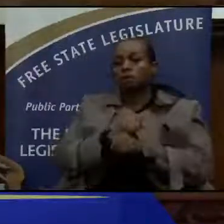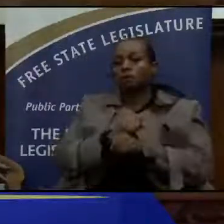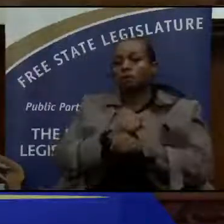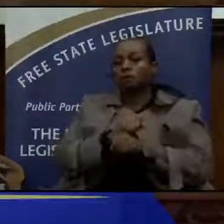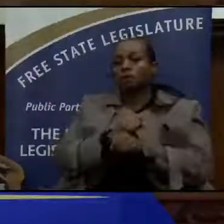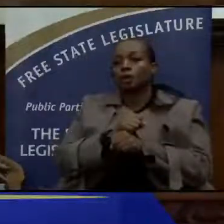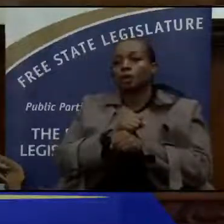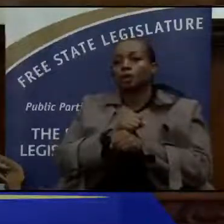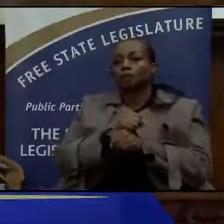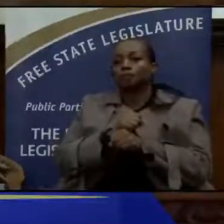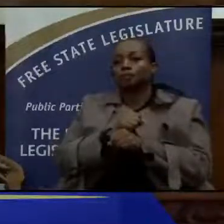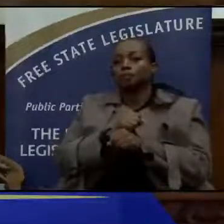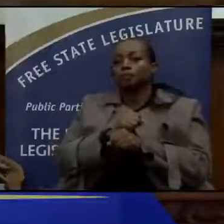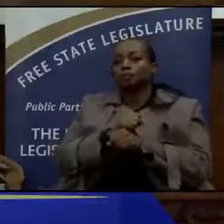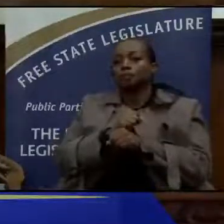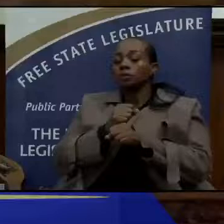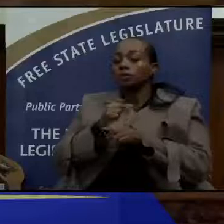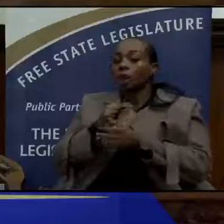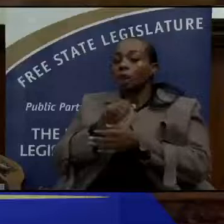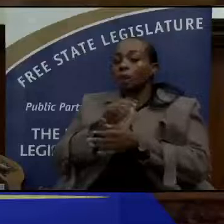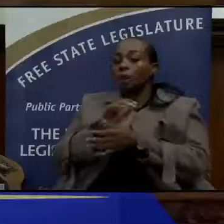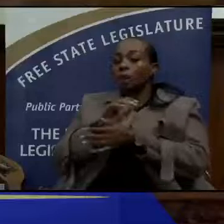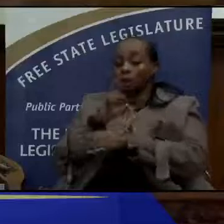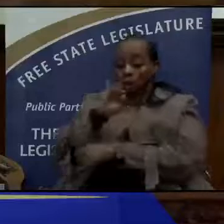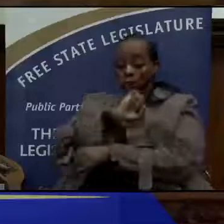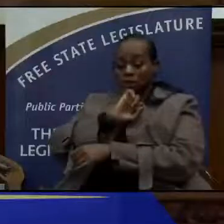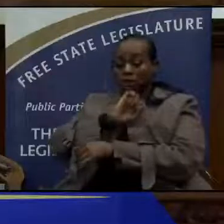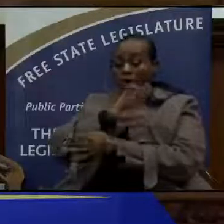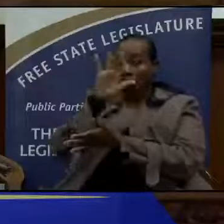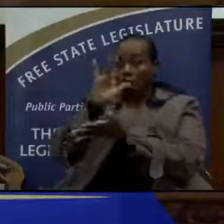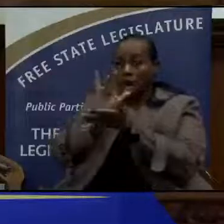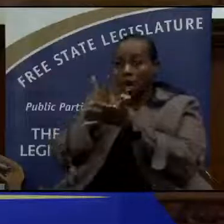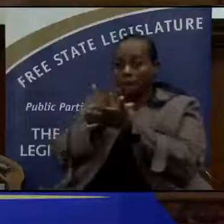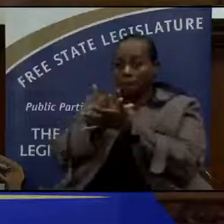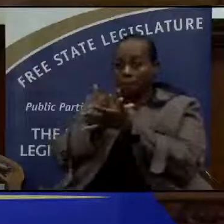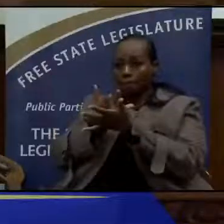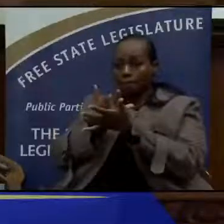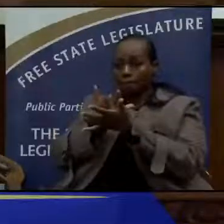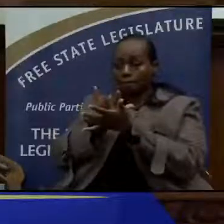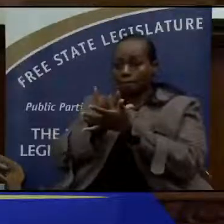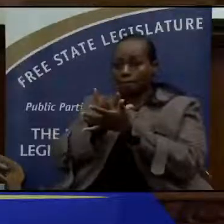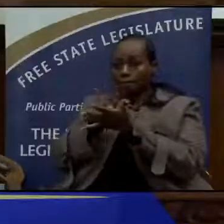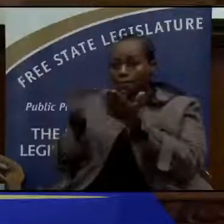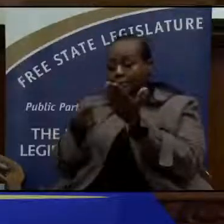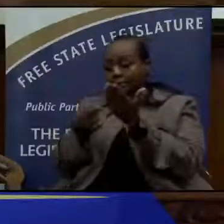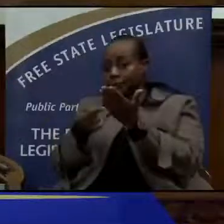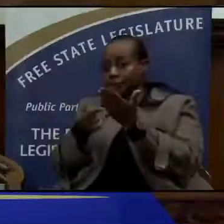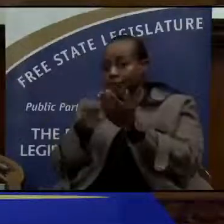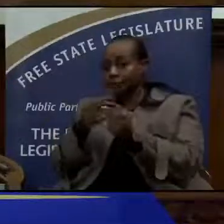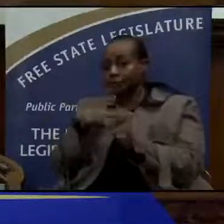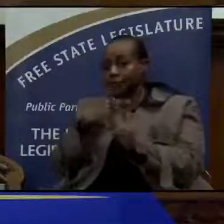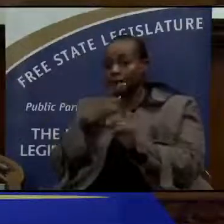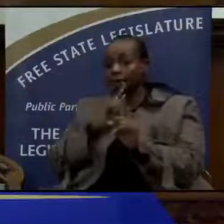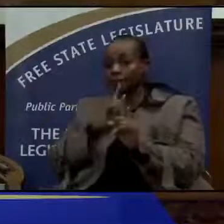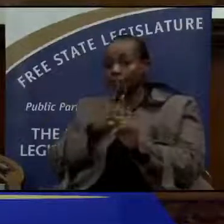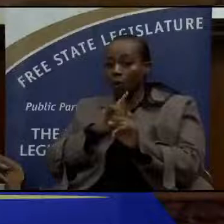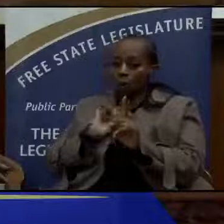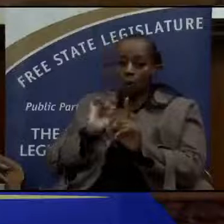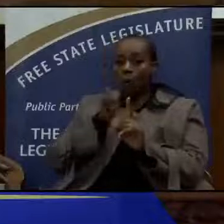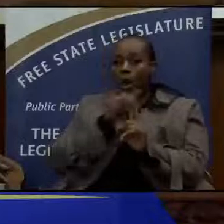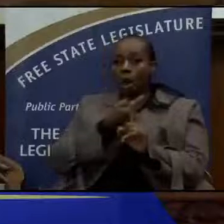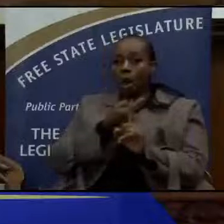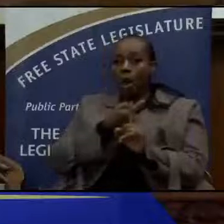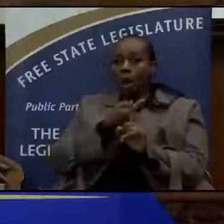the successful launch of the Botshabelo Digital Hub, and I'm still saying Chief Whip, in fact, all Chief